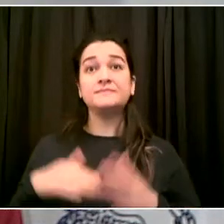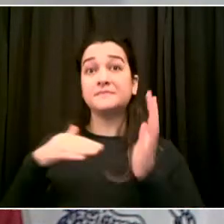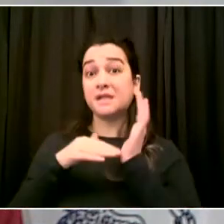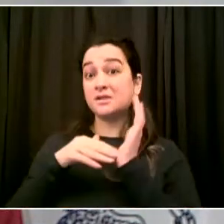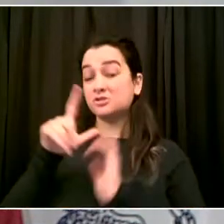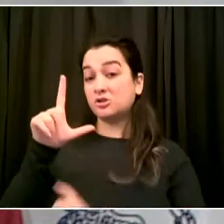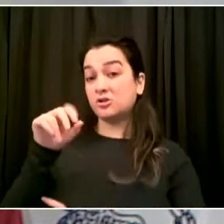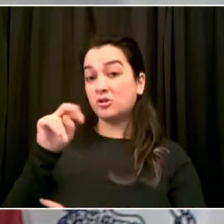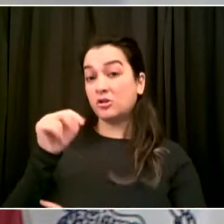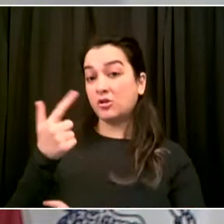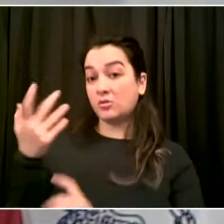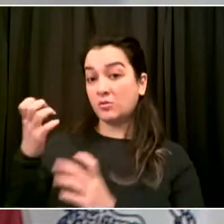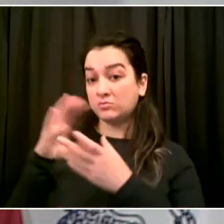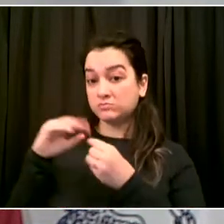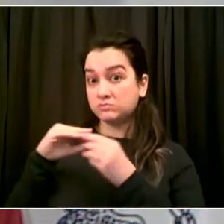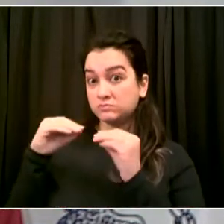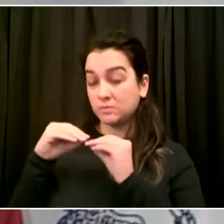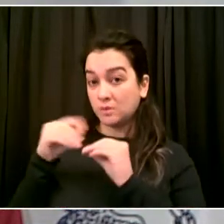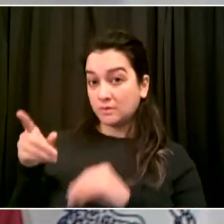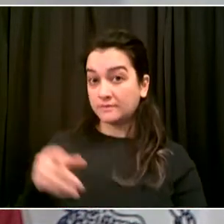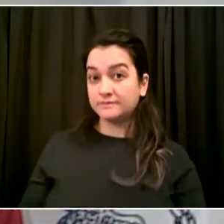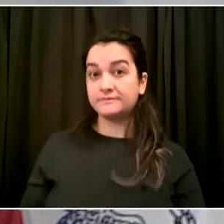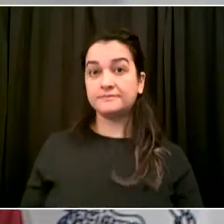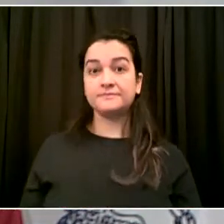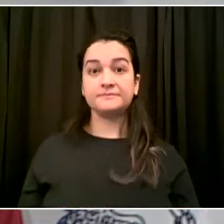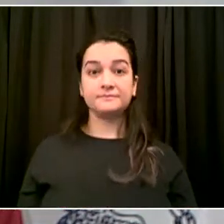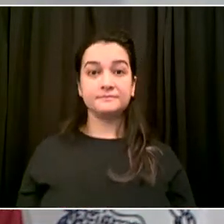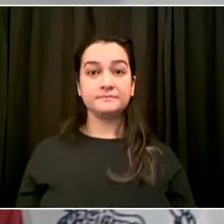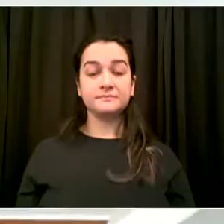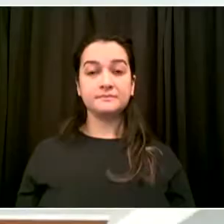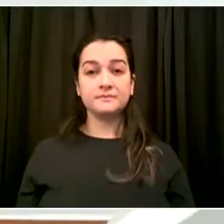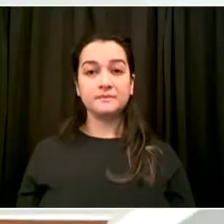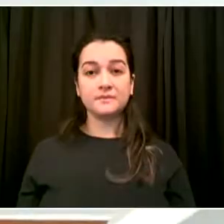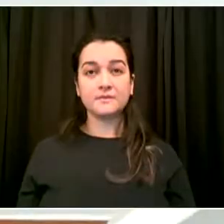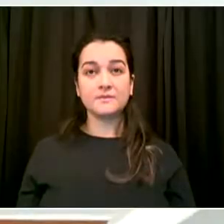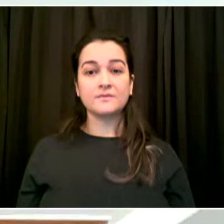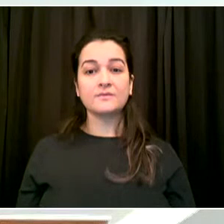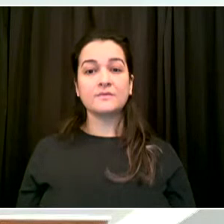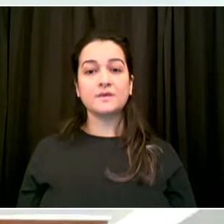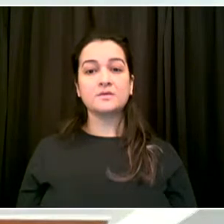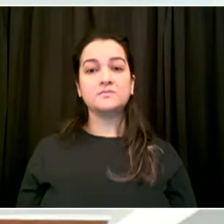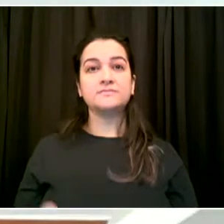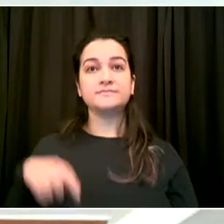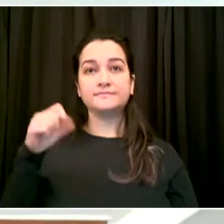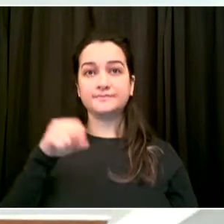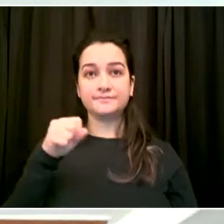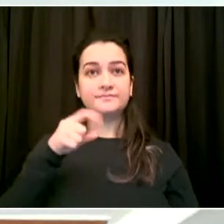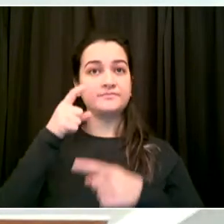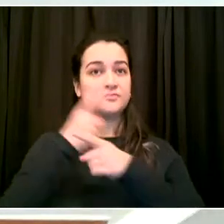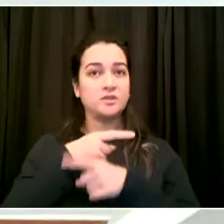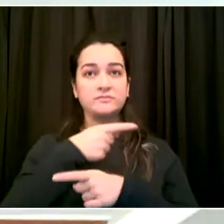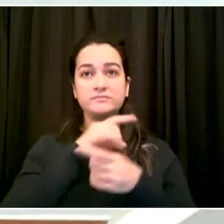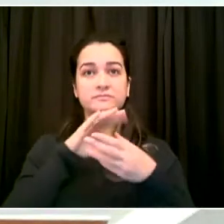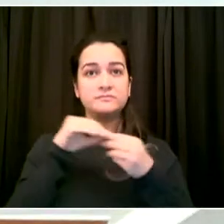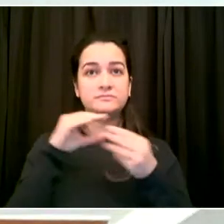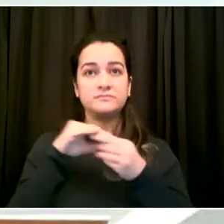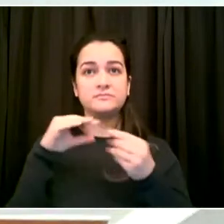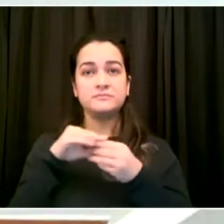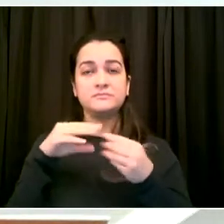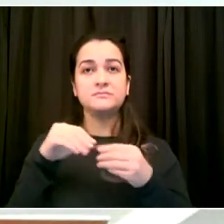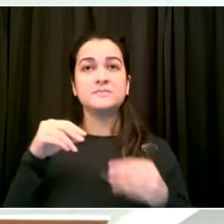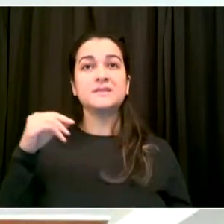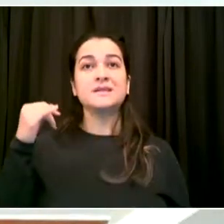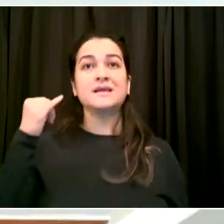Yeah, thank you, Mr. Mayor. Well, first and foremost, we want you to connect with us, but we also will connect with you. Right now for Test and